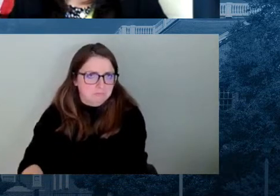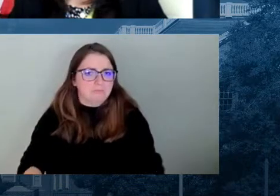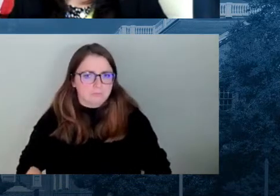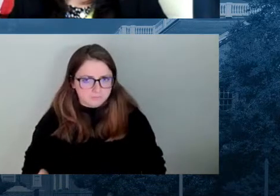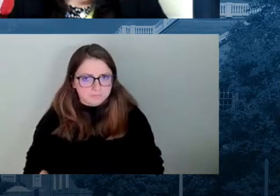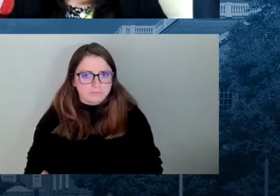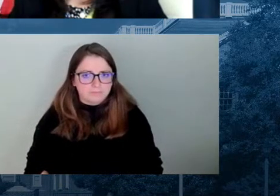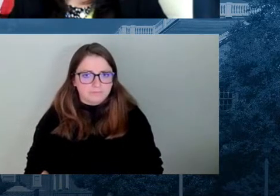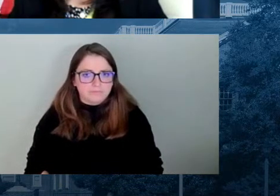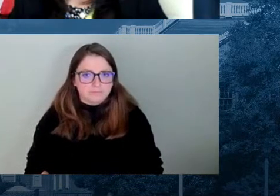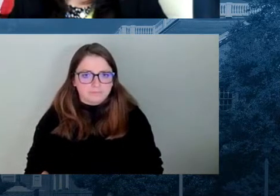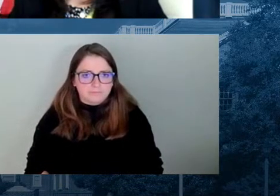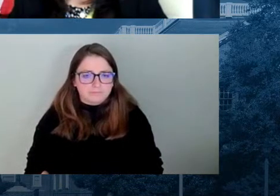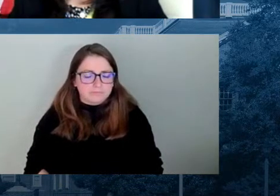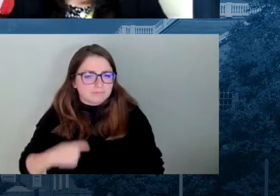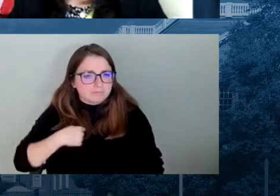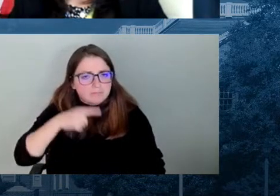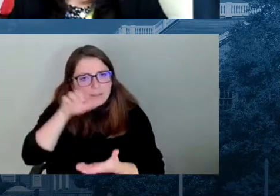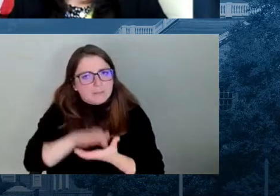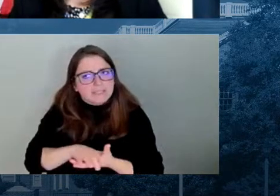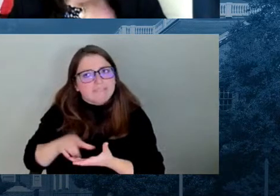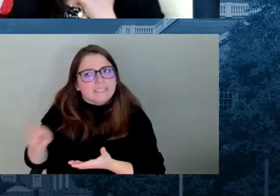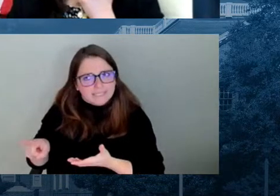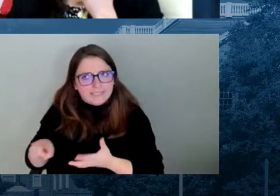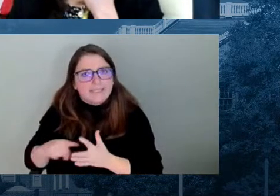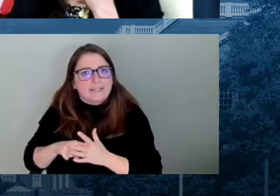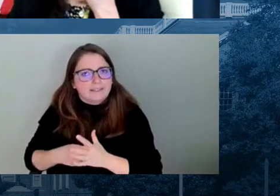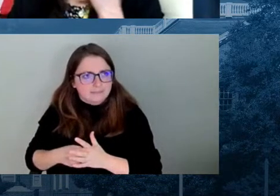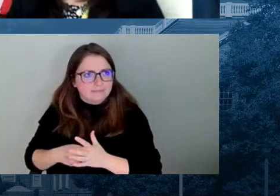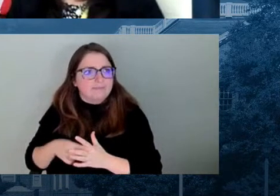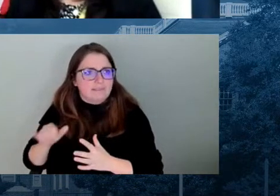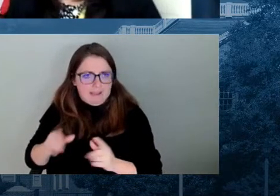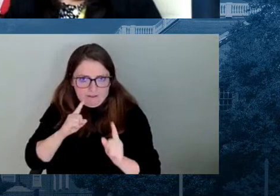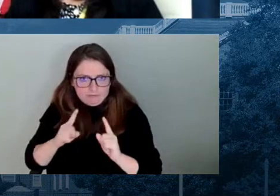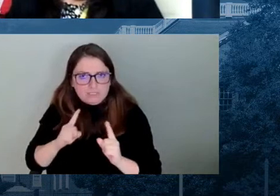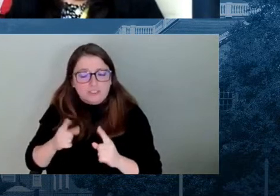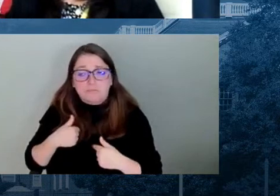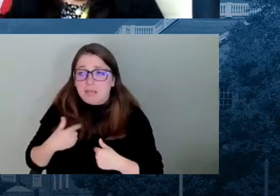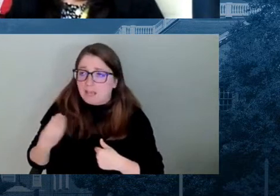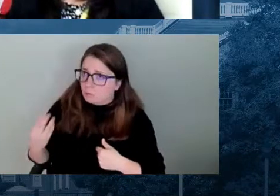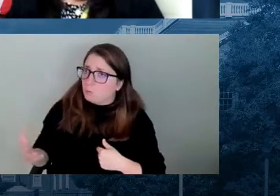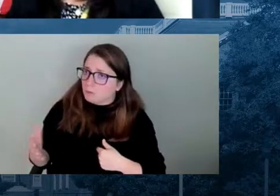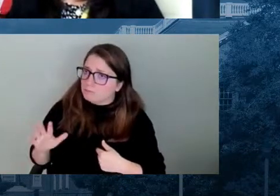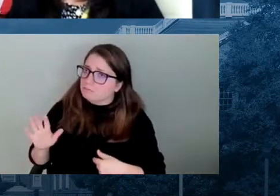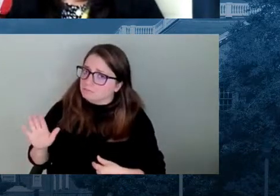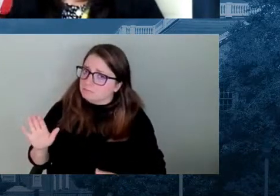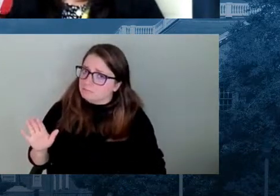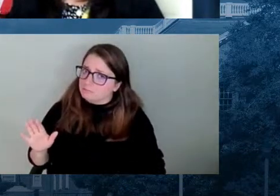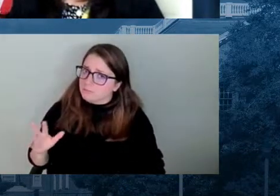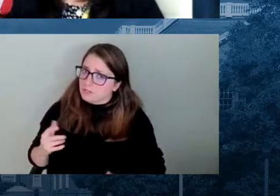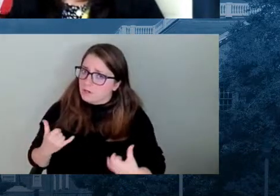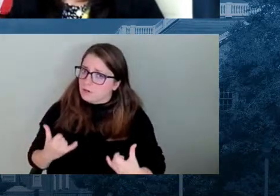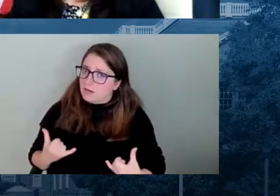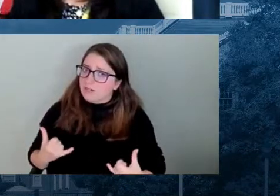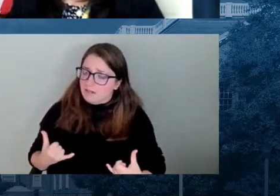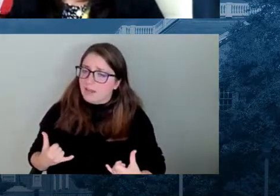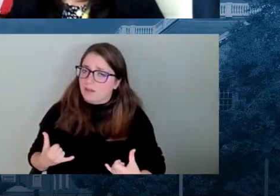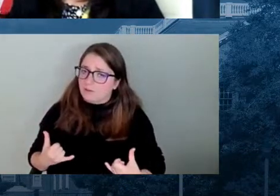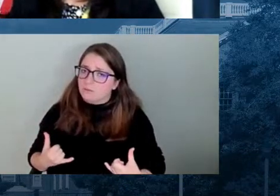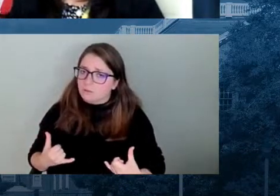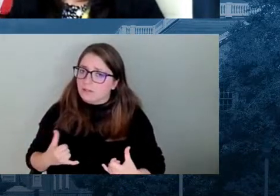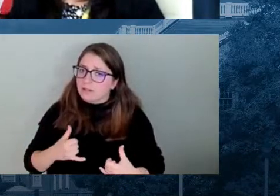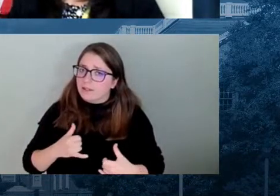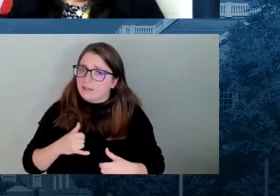that he initiated that. I told him that there would be interest. Right now, the Philadelphia ports